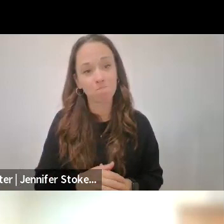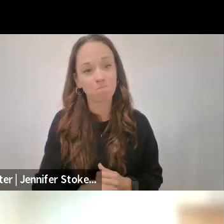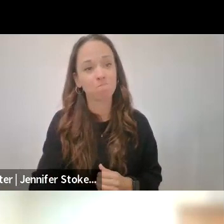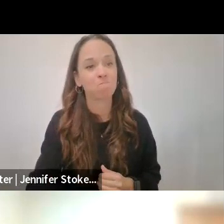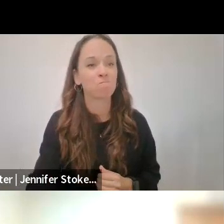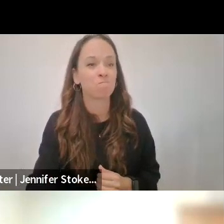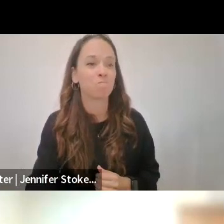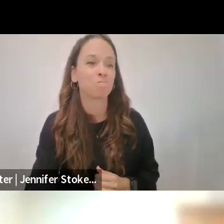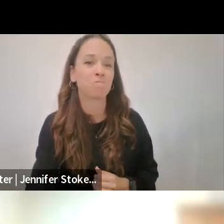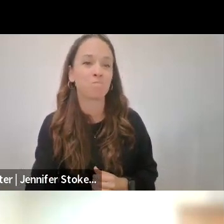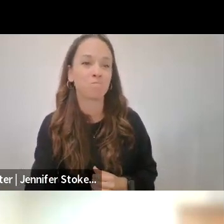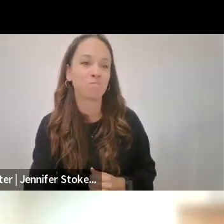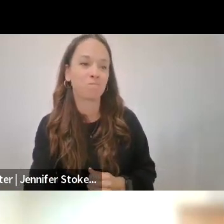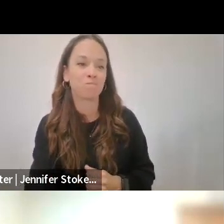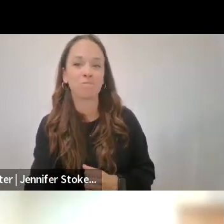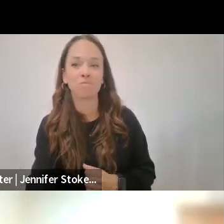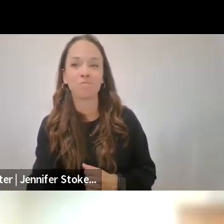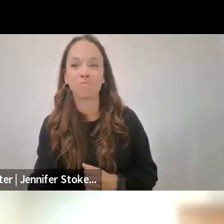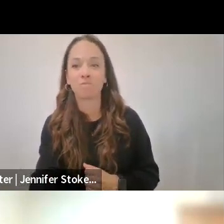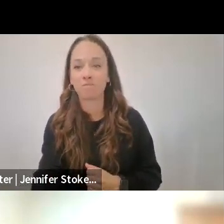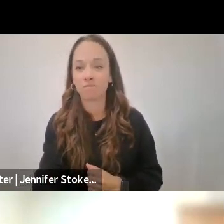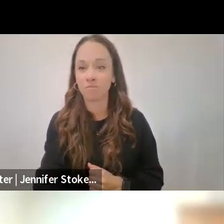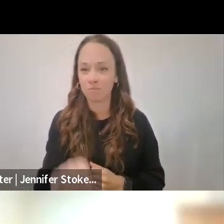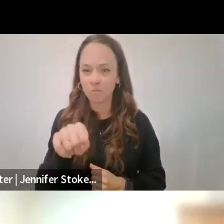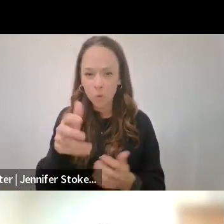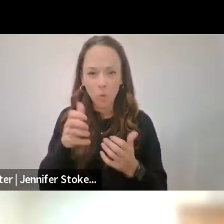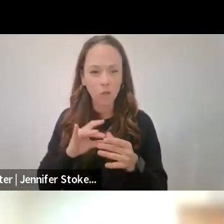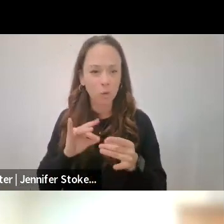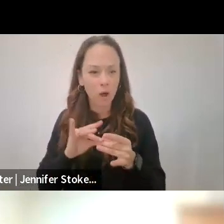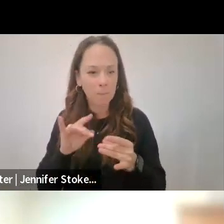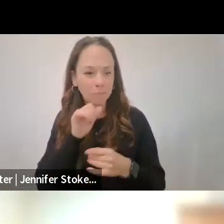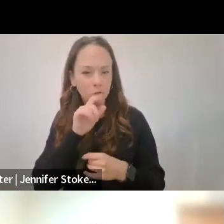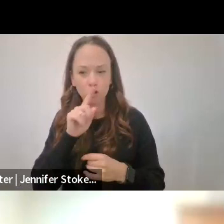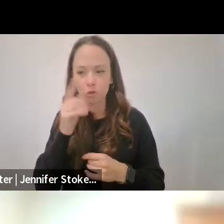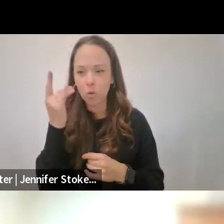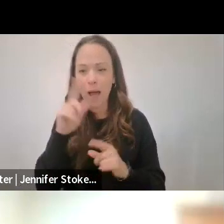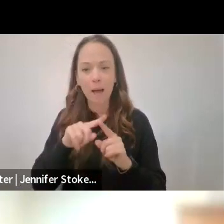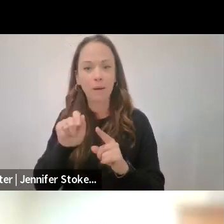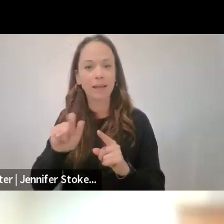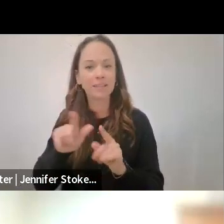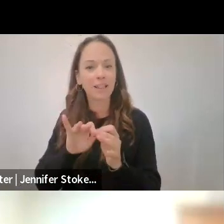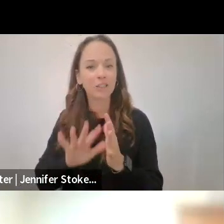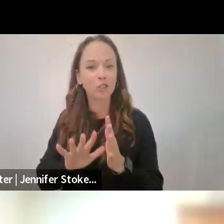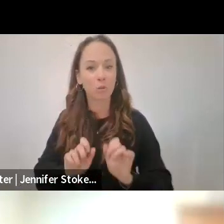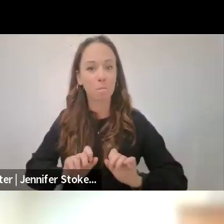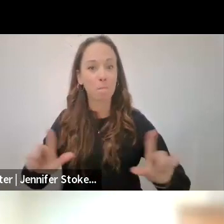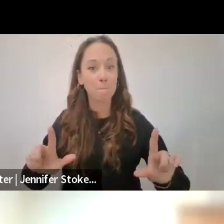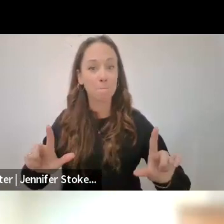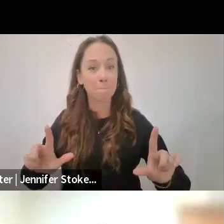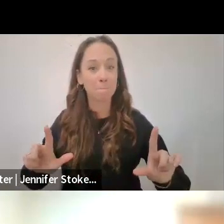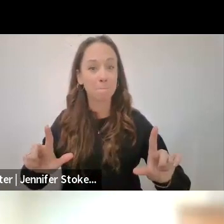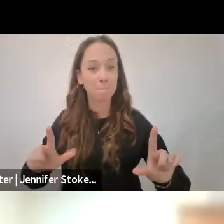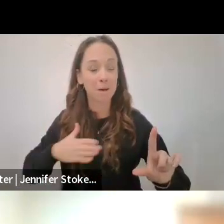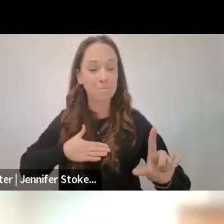you. Anyone else want to comment on that? I do notice, I'm not sure why it happened, but the ASL interpreter is now full screen on